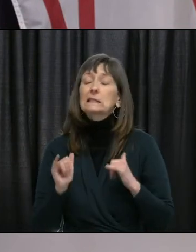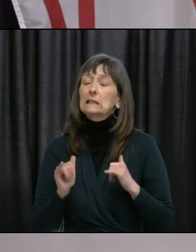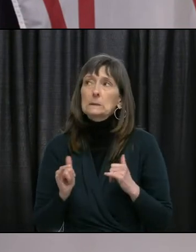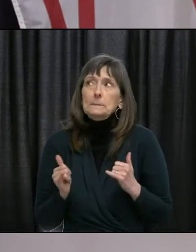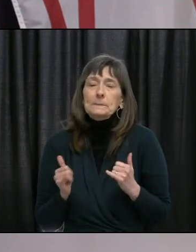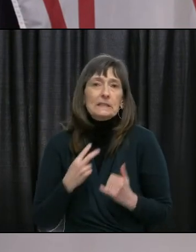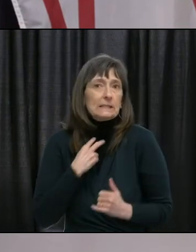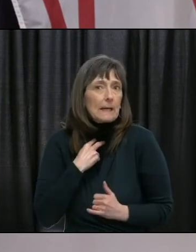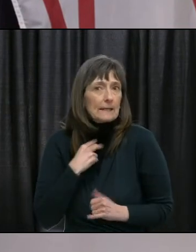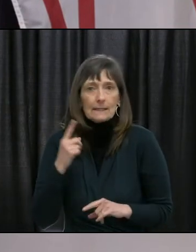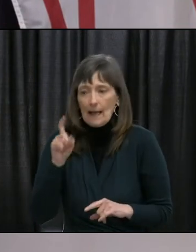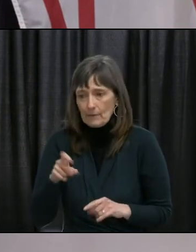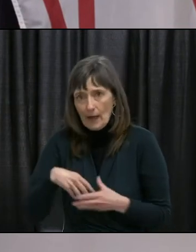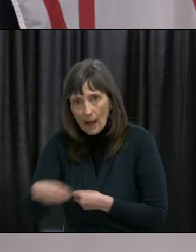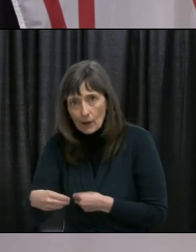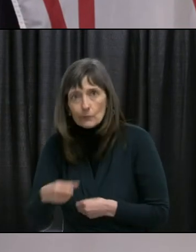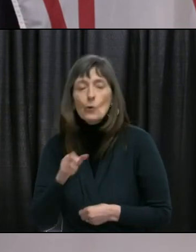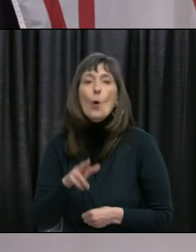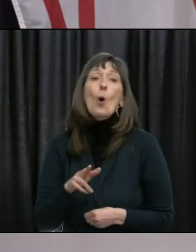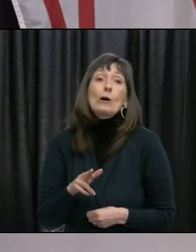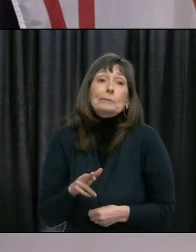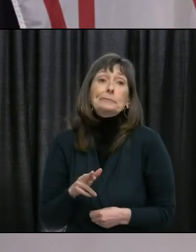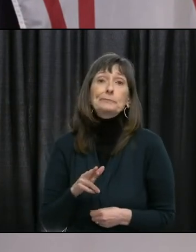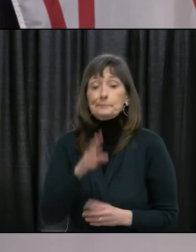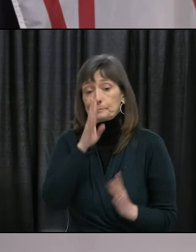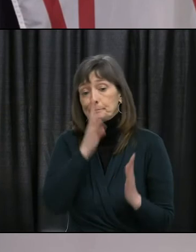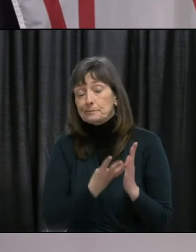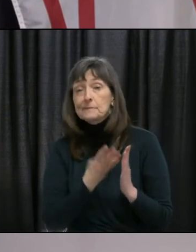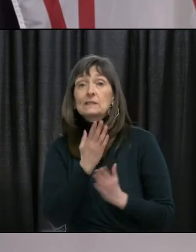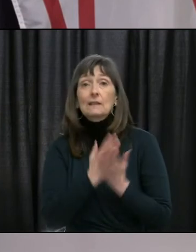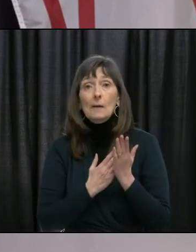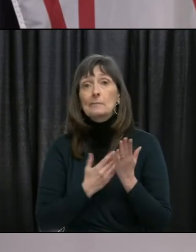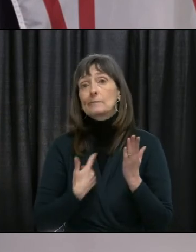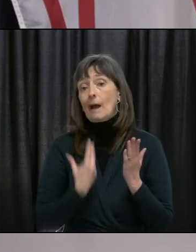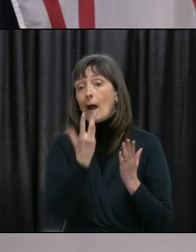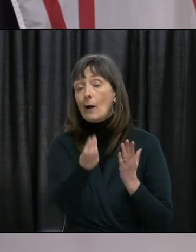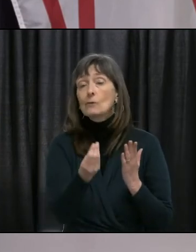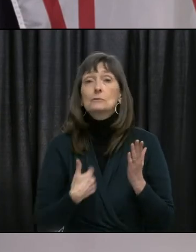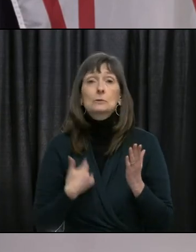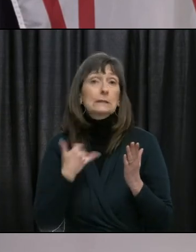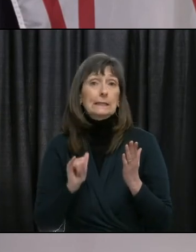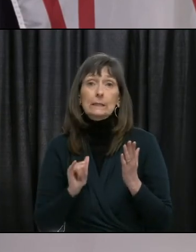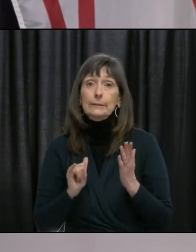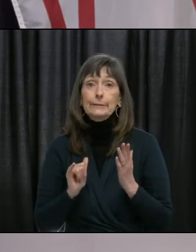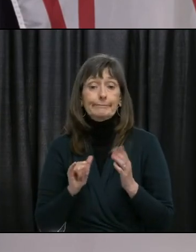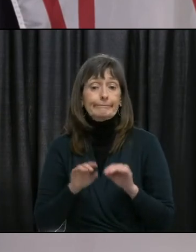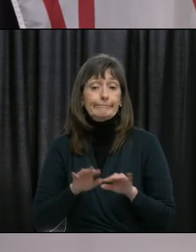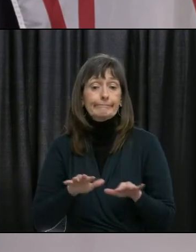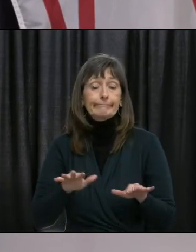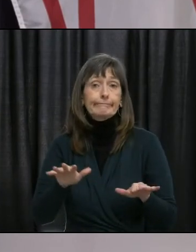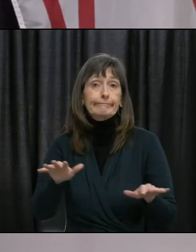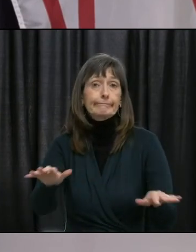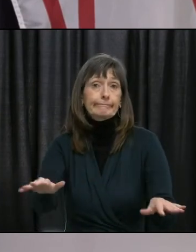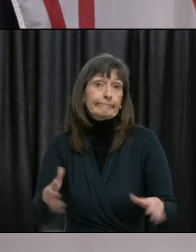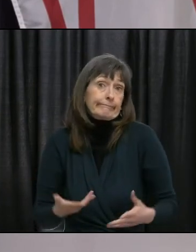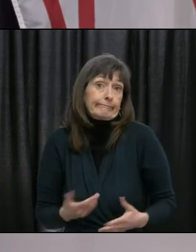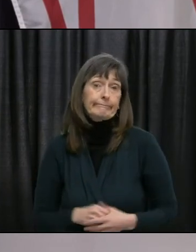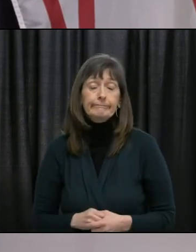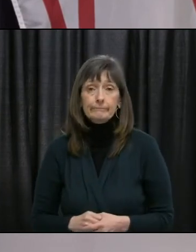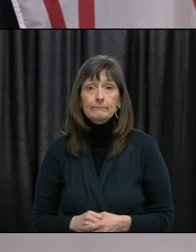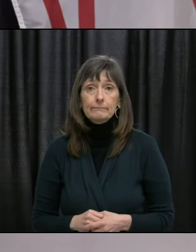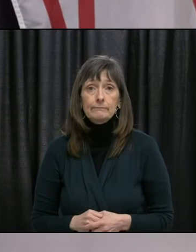or have not, and so we will still see some spread of this virus while it is circulating in our